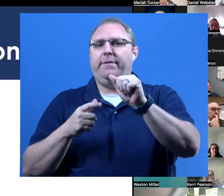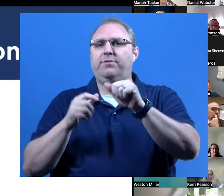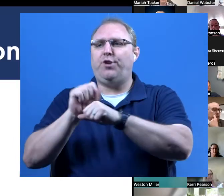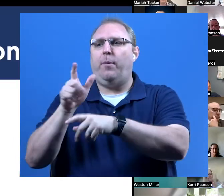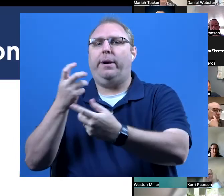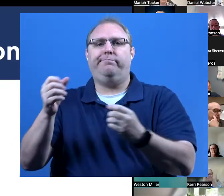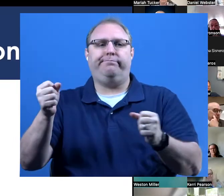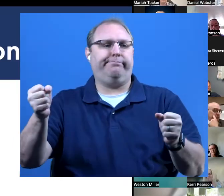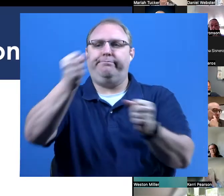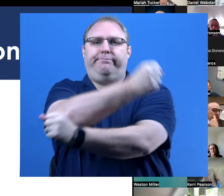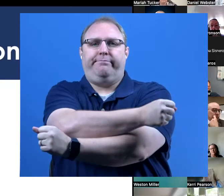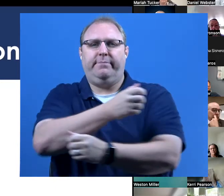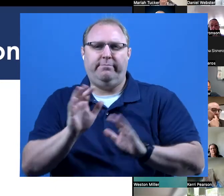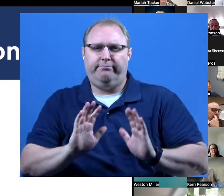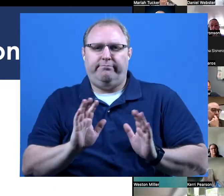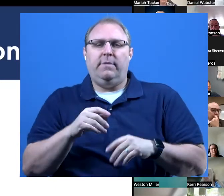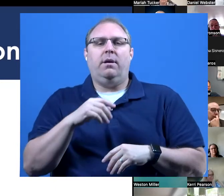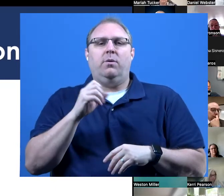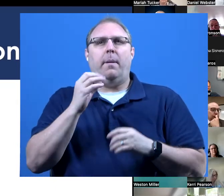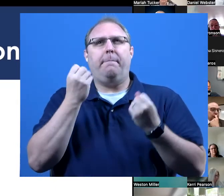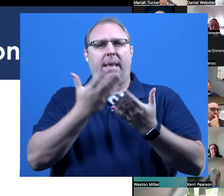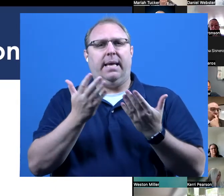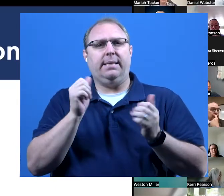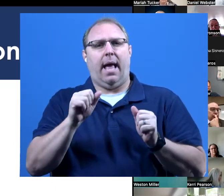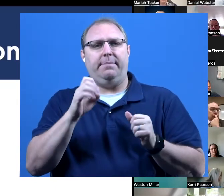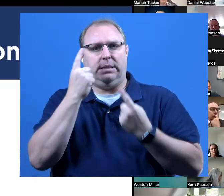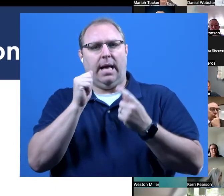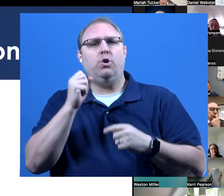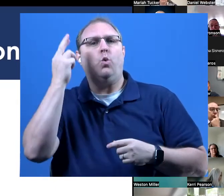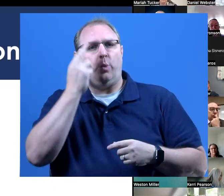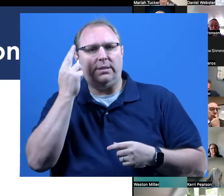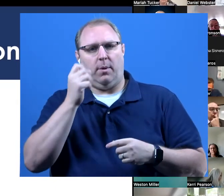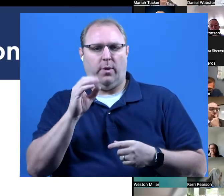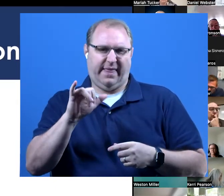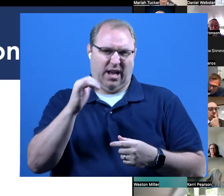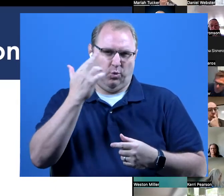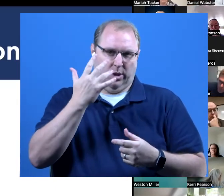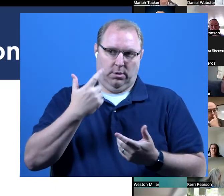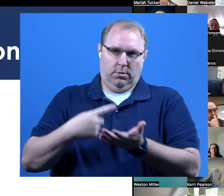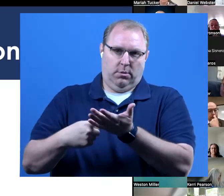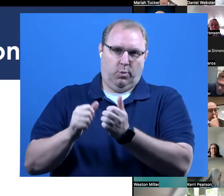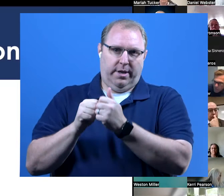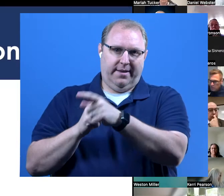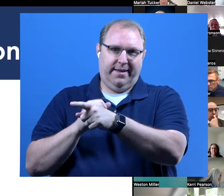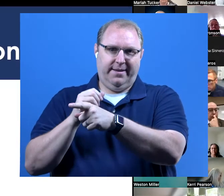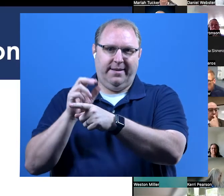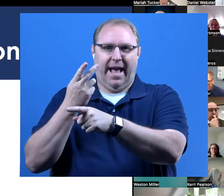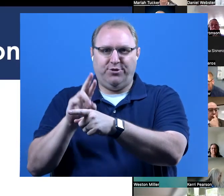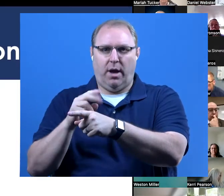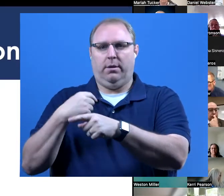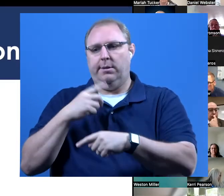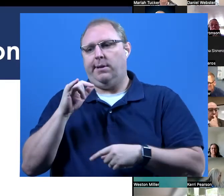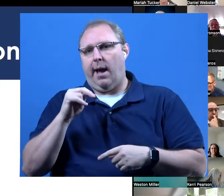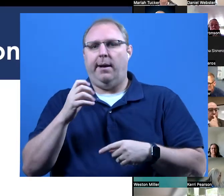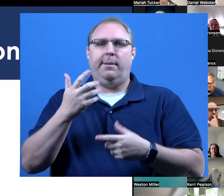the agency, Diane and I and the agency management would get together to discuss what kinds of